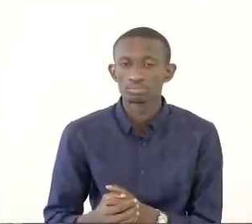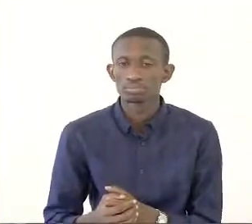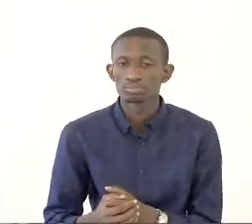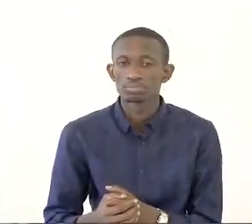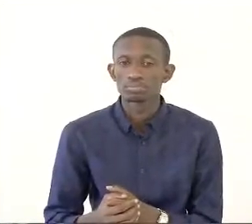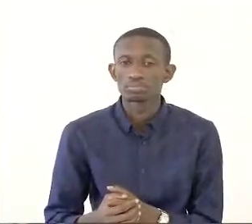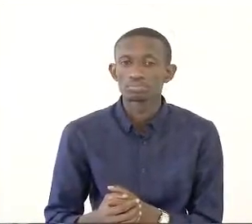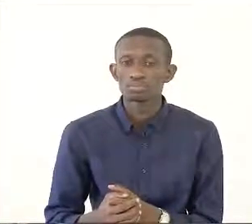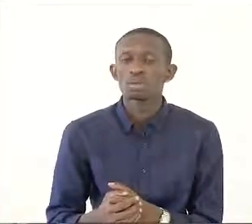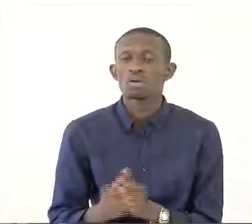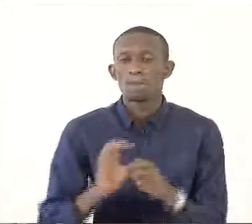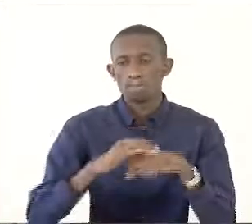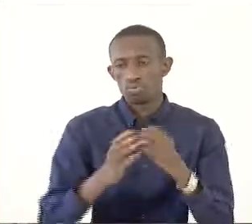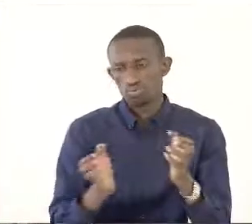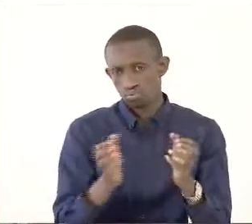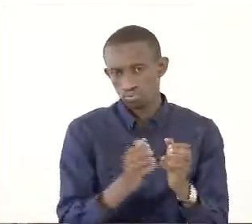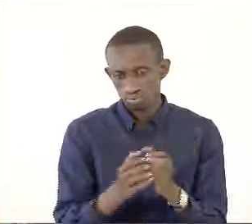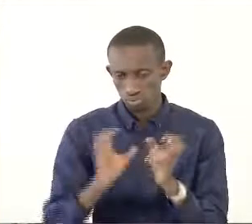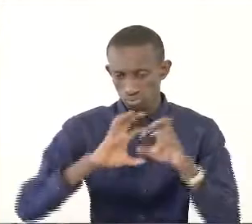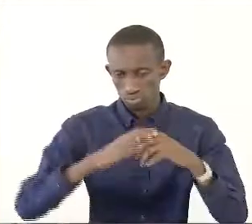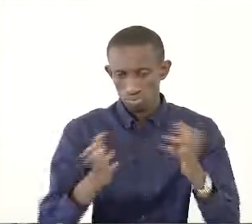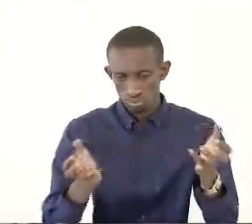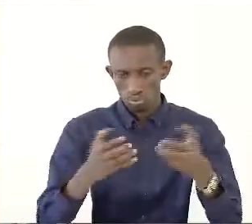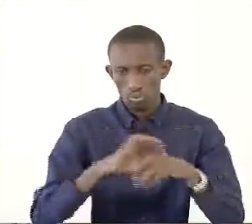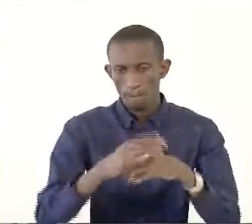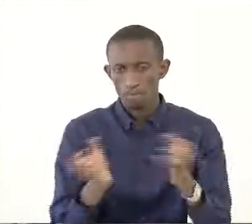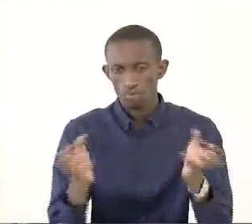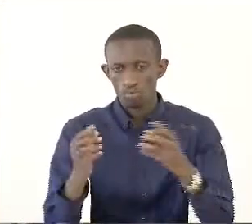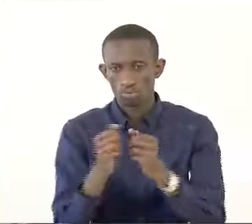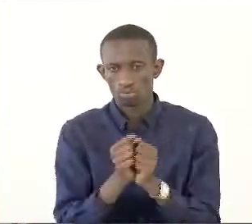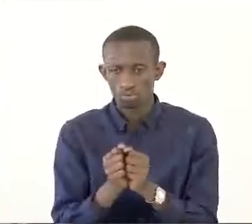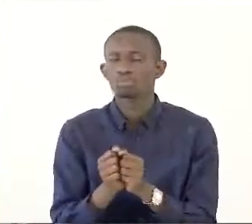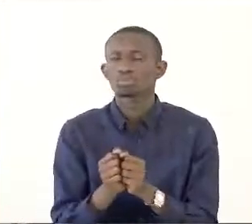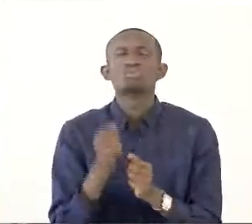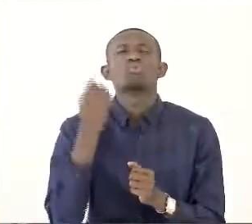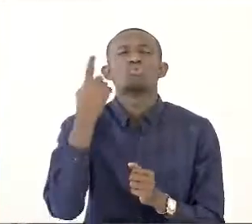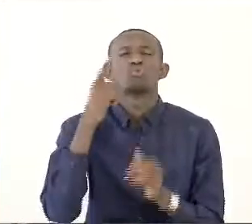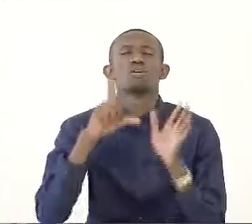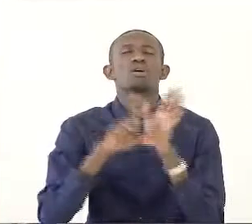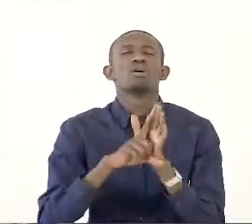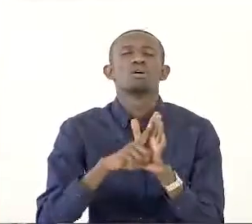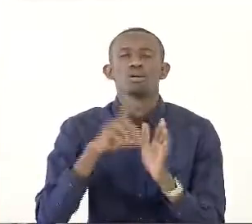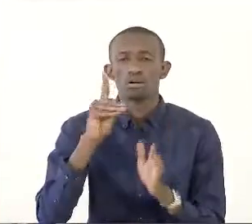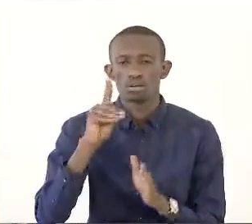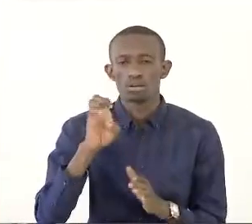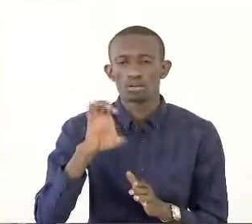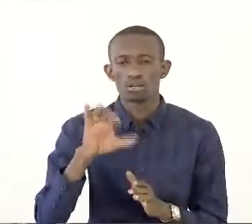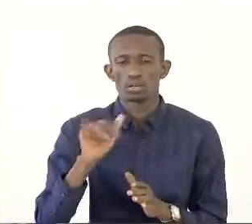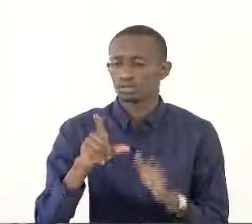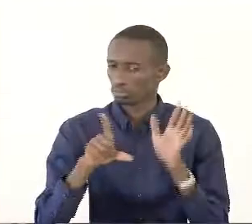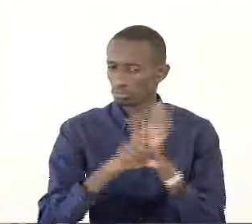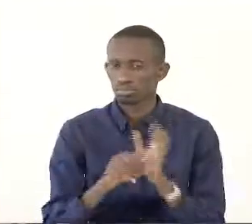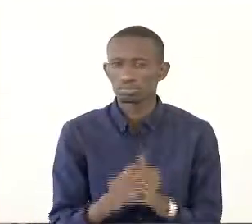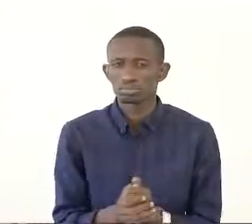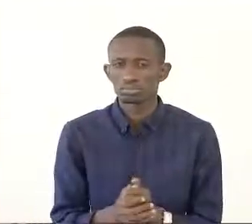now combined now in order for us to understand really this law, the decay law. So here